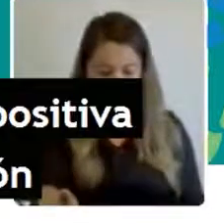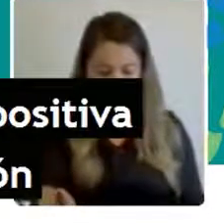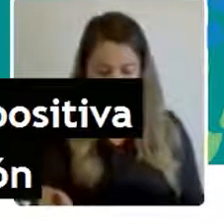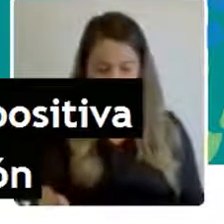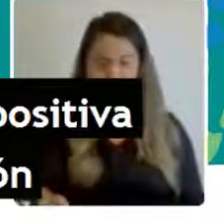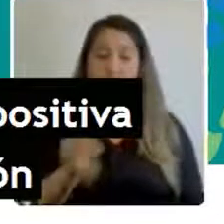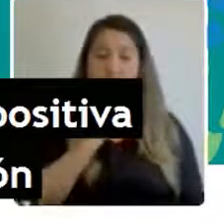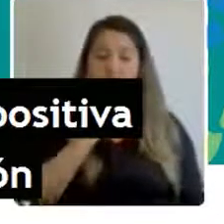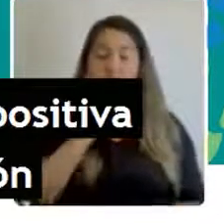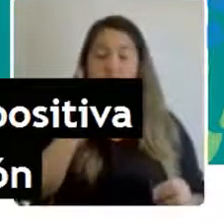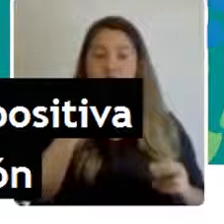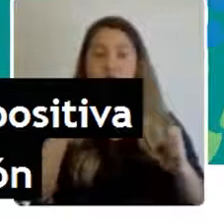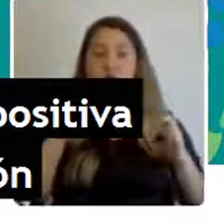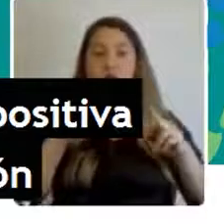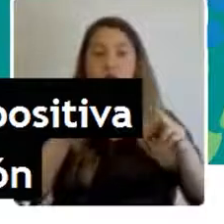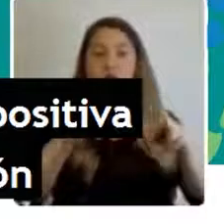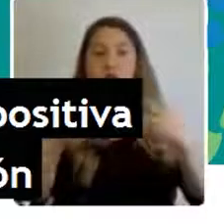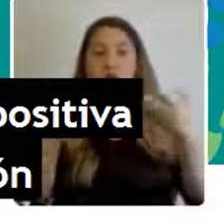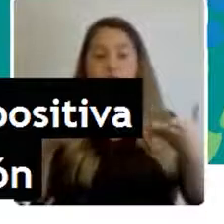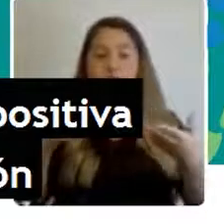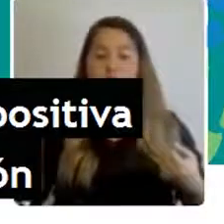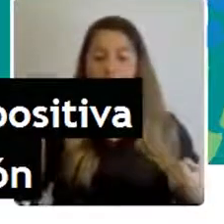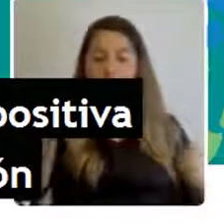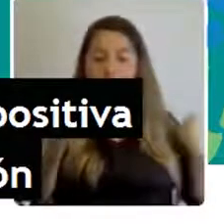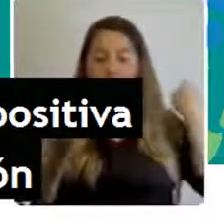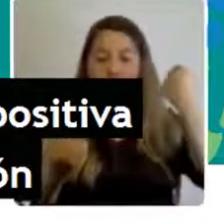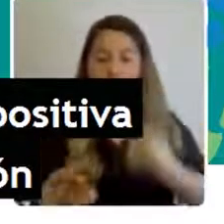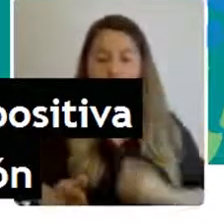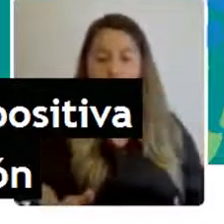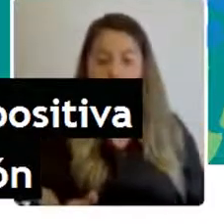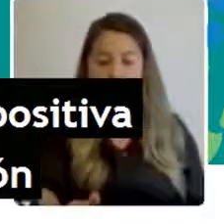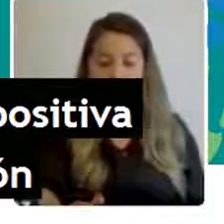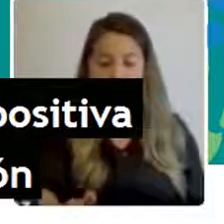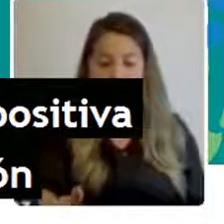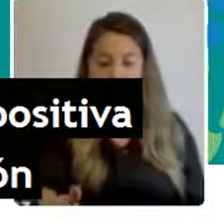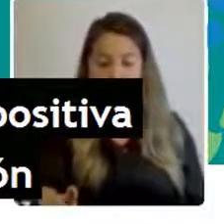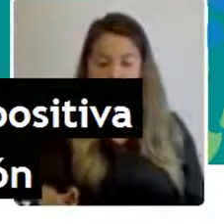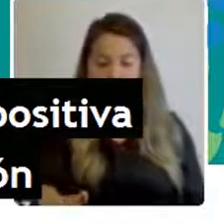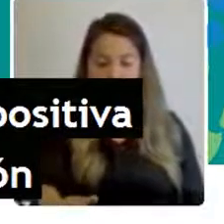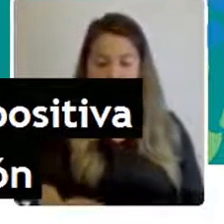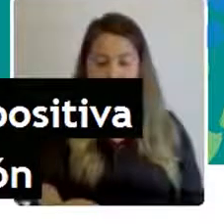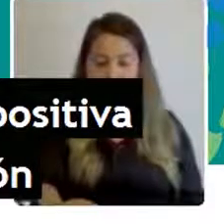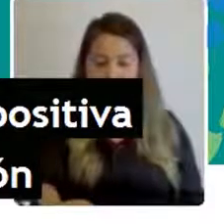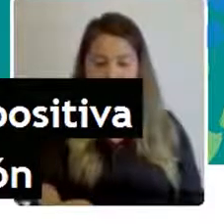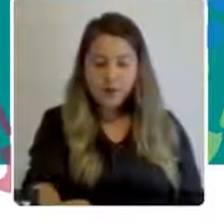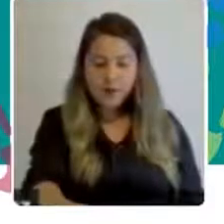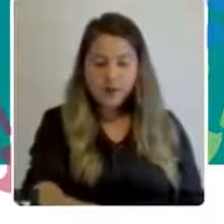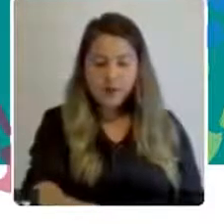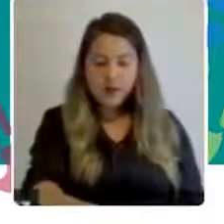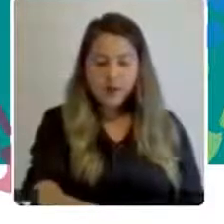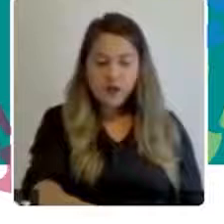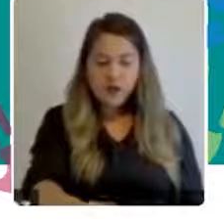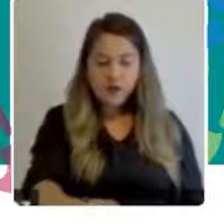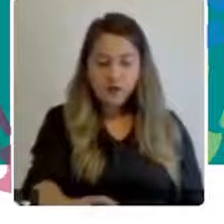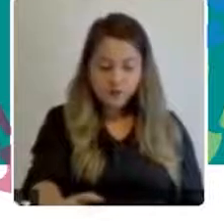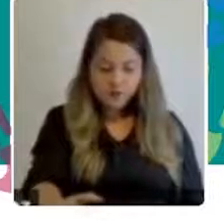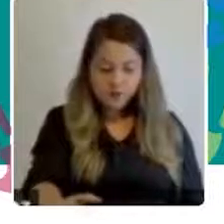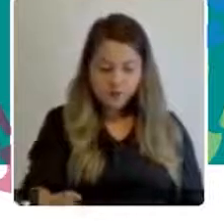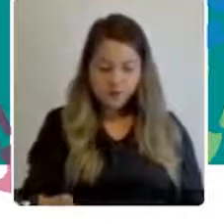had a real quick slide of the level of research activity that's been reported from